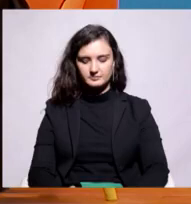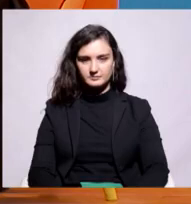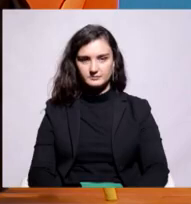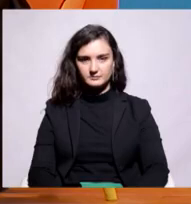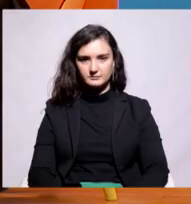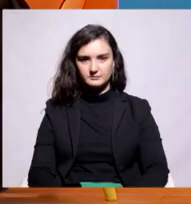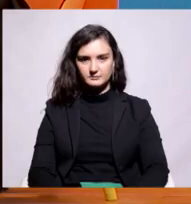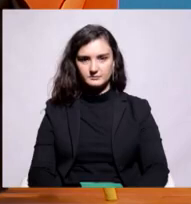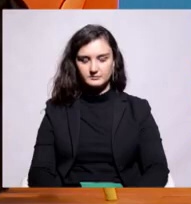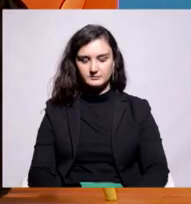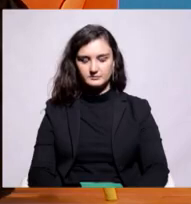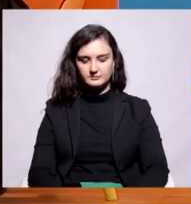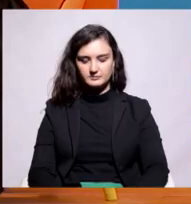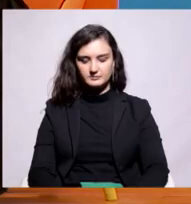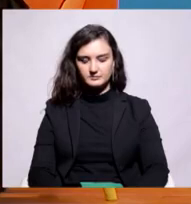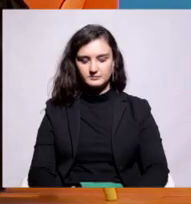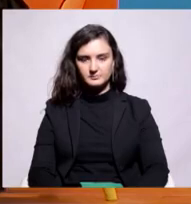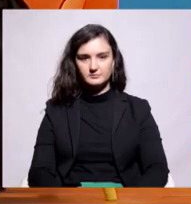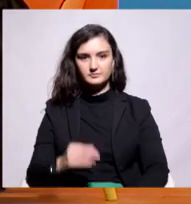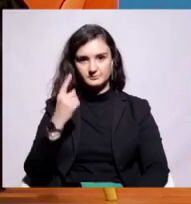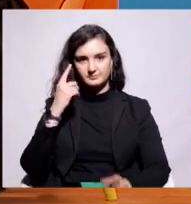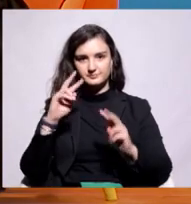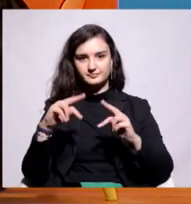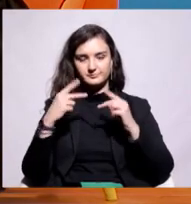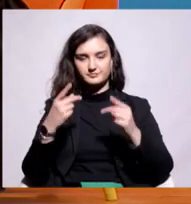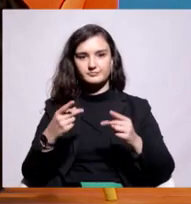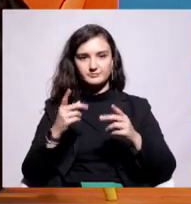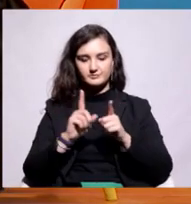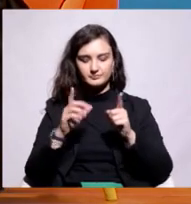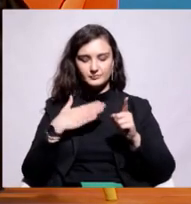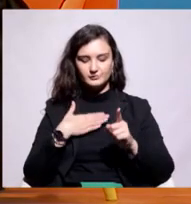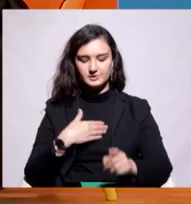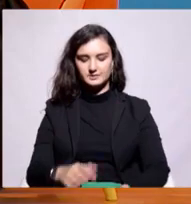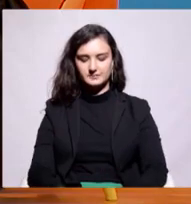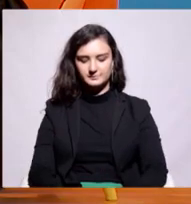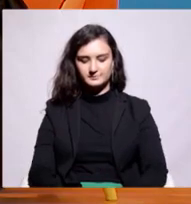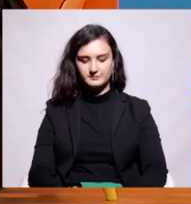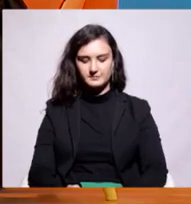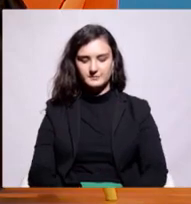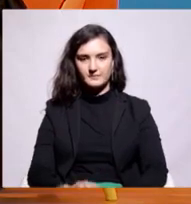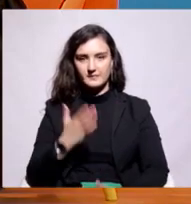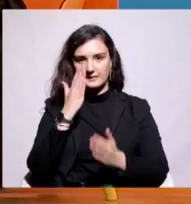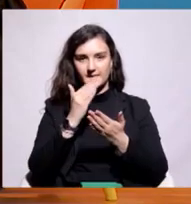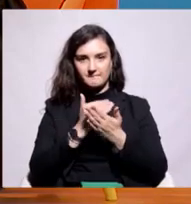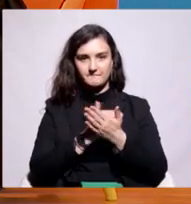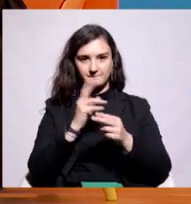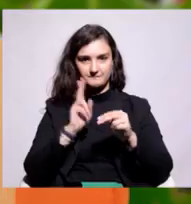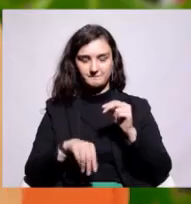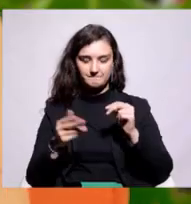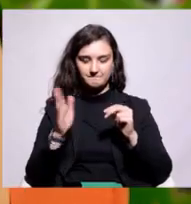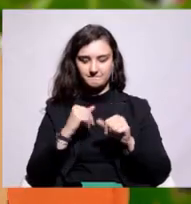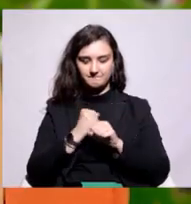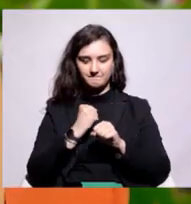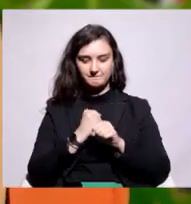definitely. Okay. Thank you. I think it's time now that we wrapped up our lesson of the day. Yeah, let's do it.